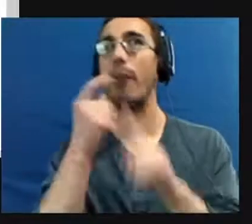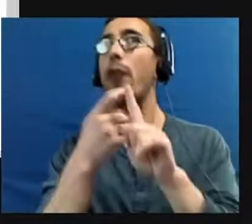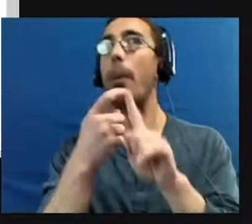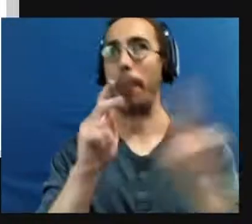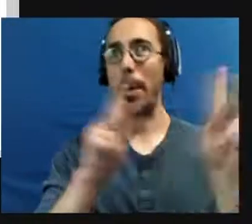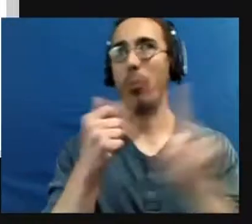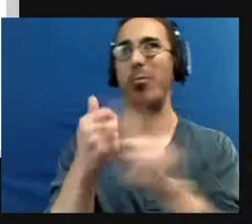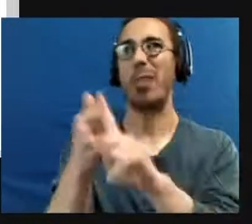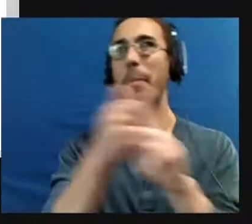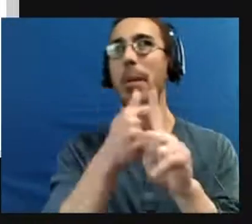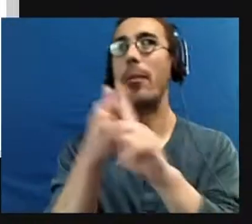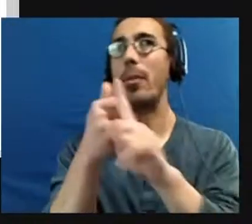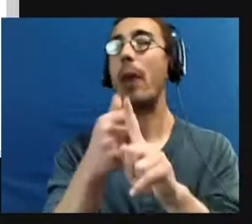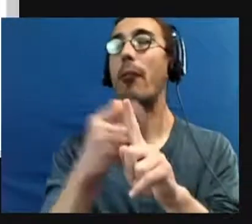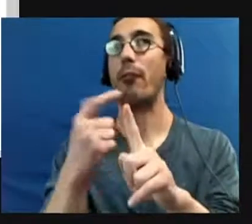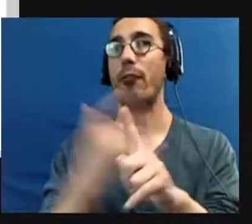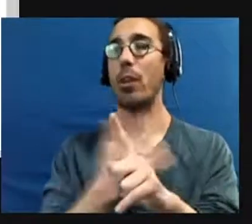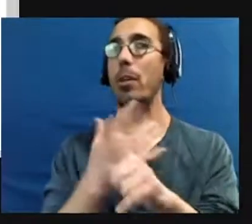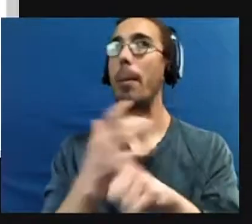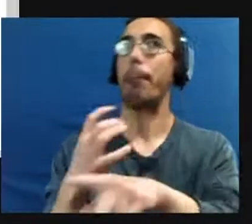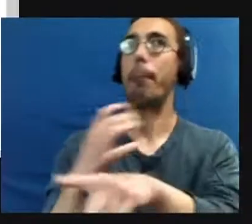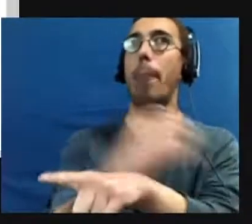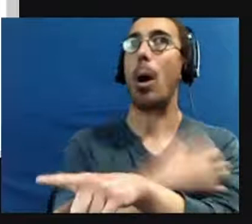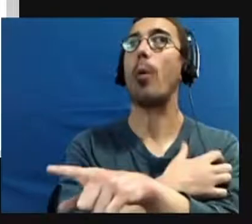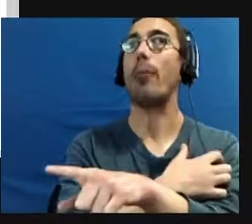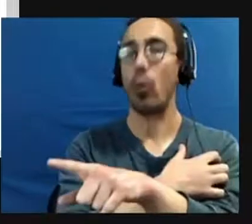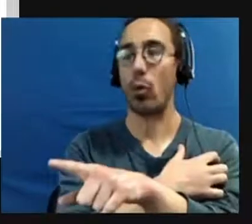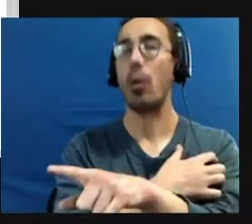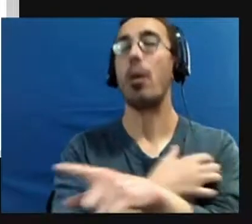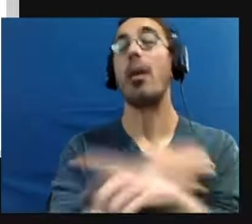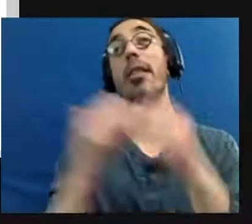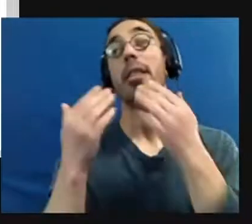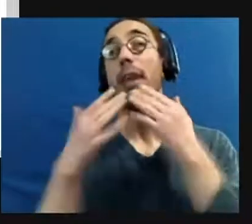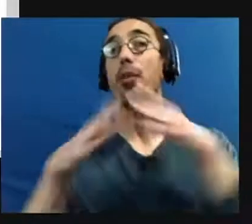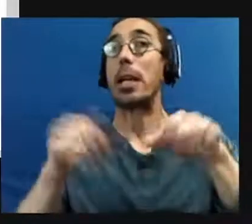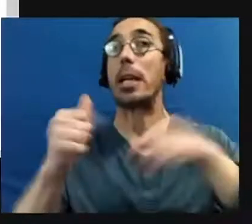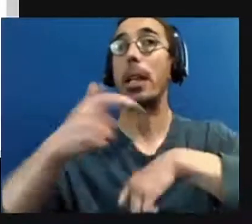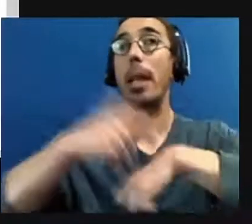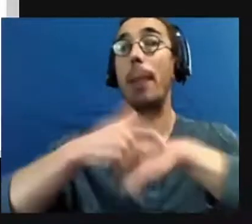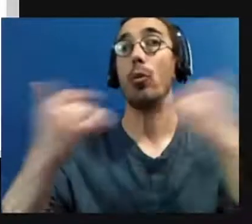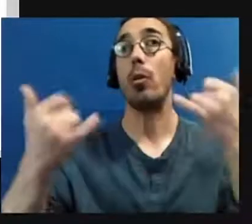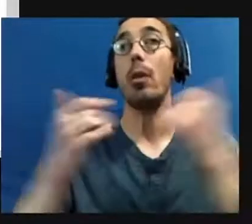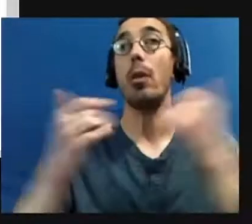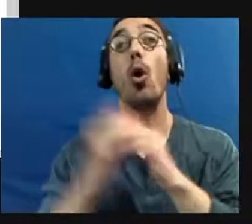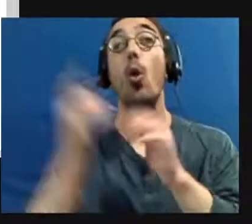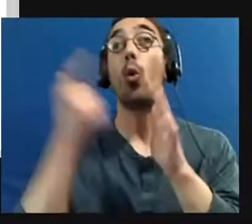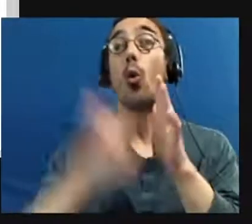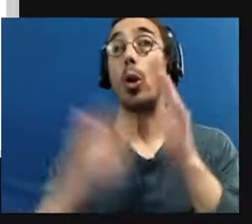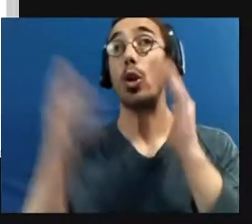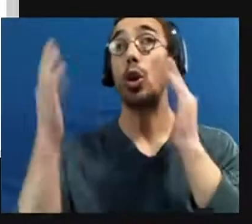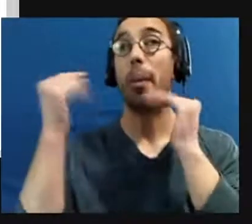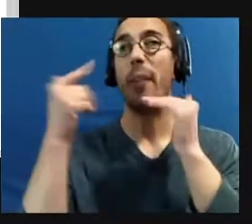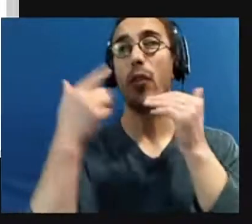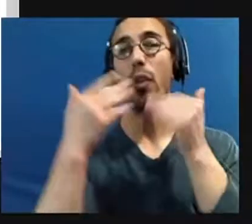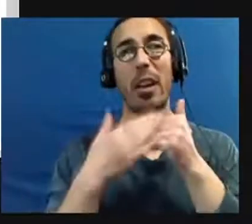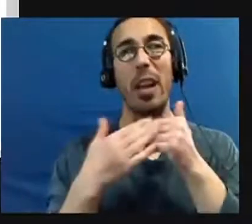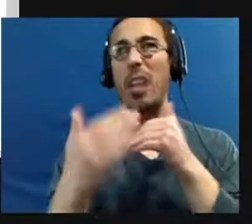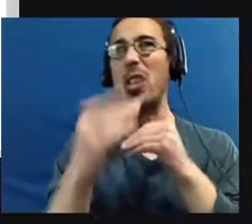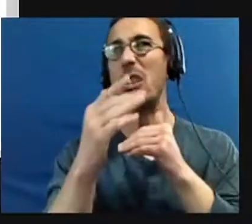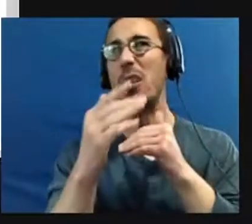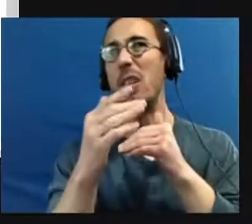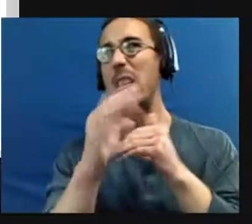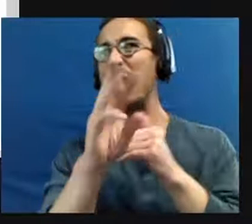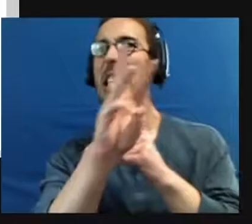so powerful, and I really appreciate you taking that time. So just so you know what to expect for the next roughly 60